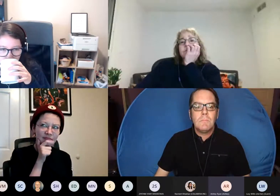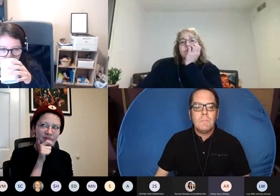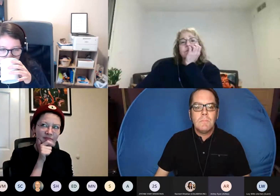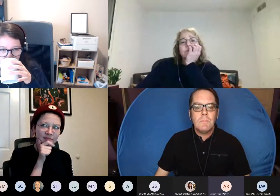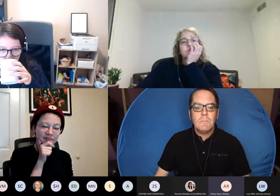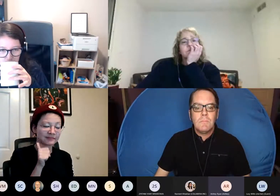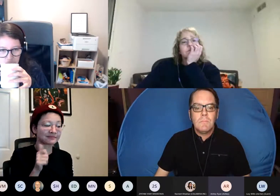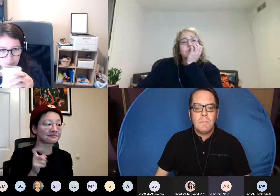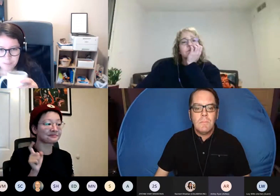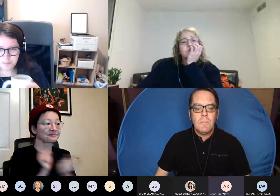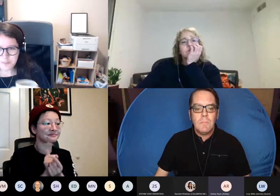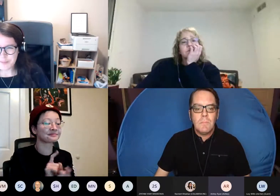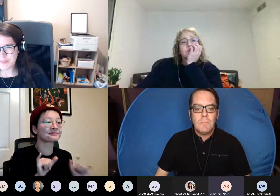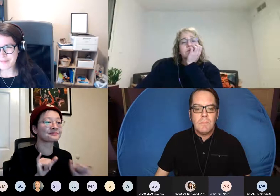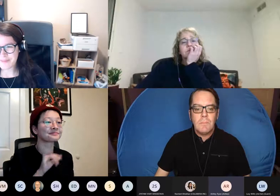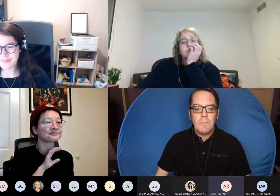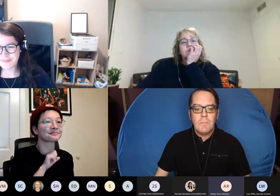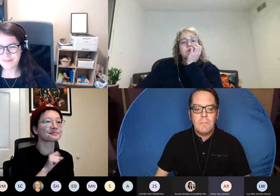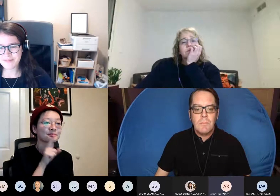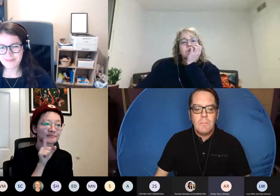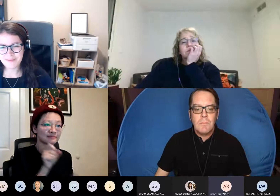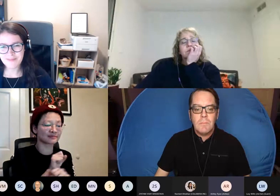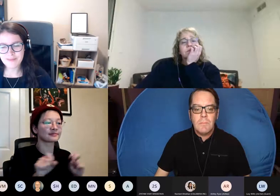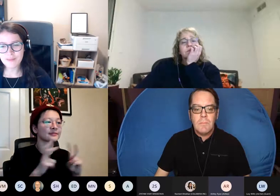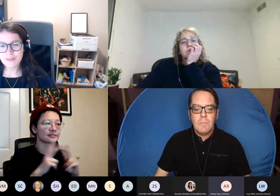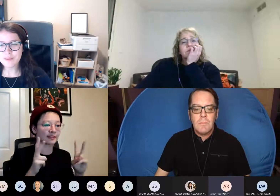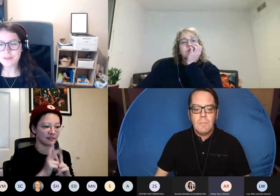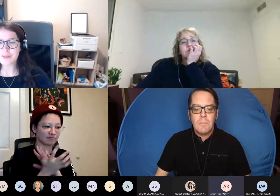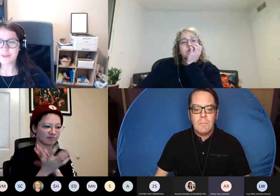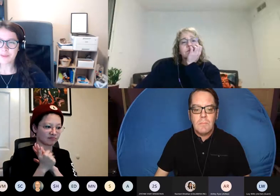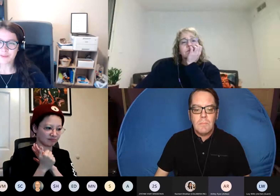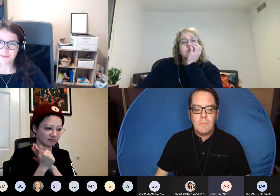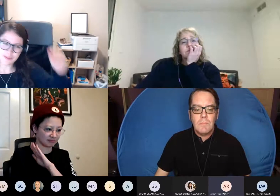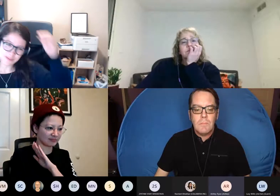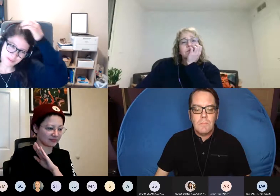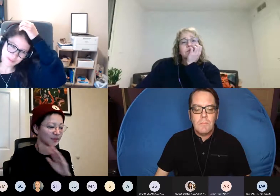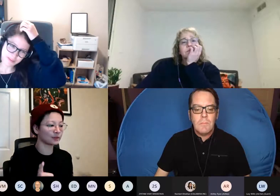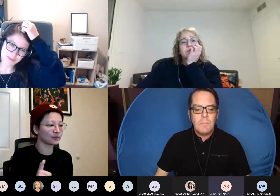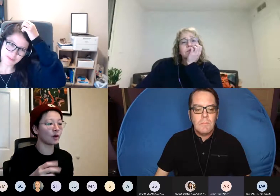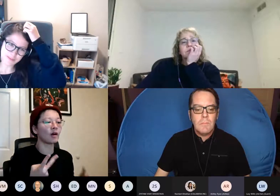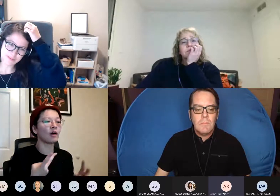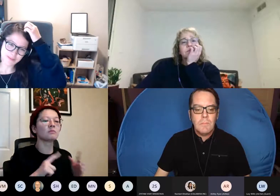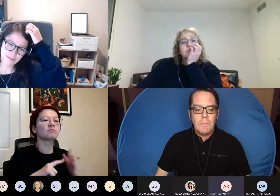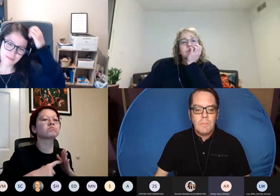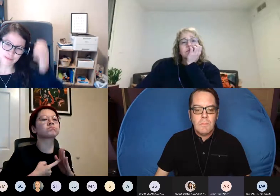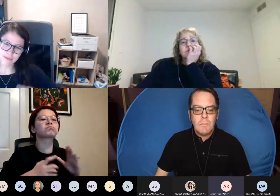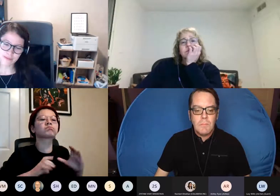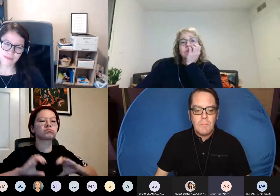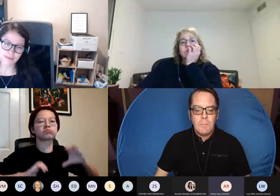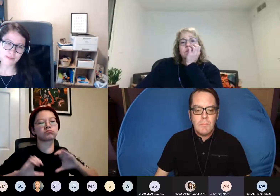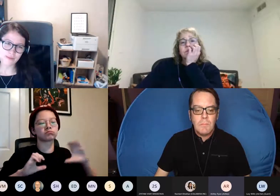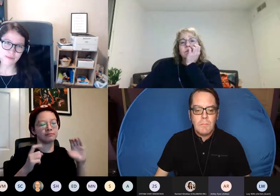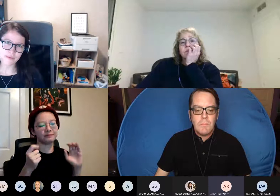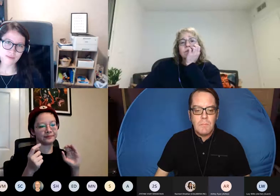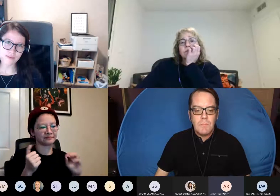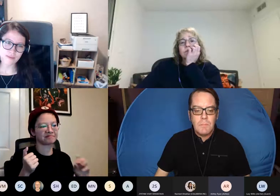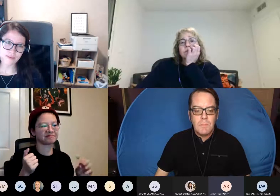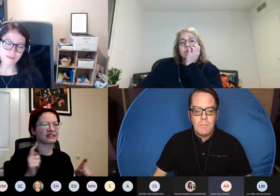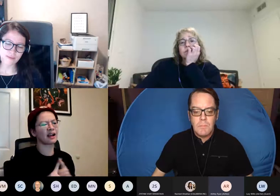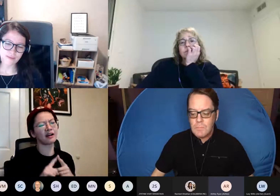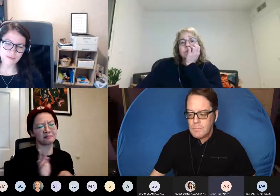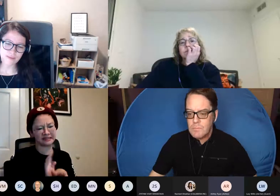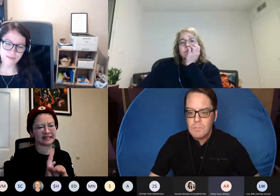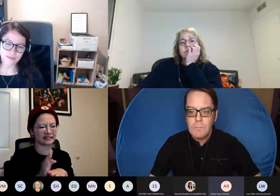call themselves fluent in the language. So I questioned her ability. But upon meeting Mia, actually, I found out she is actually fluent in sign